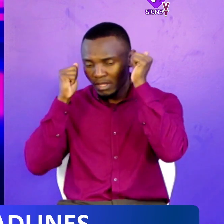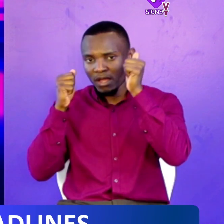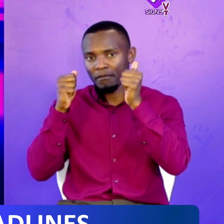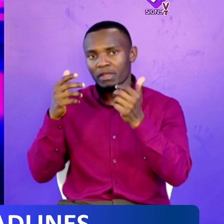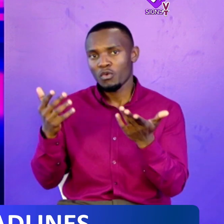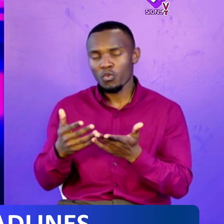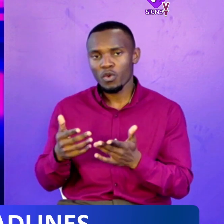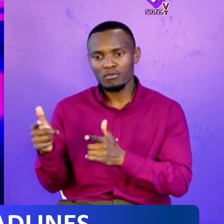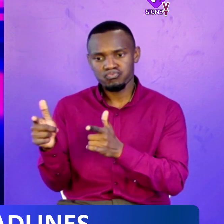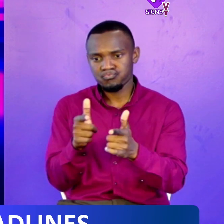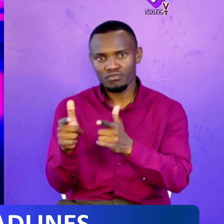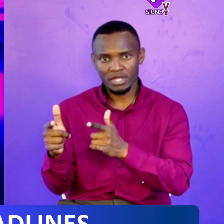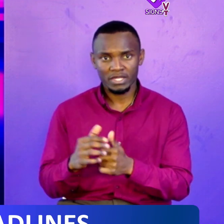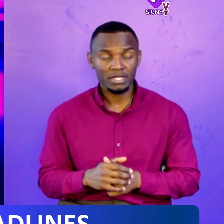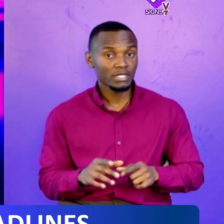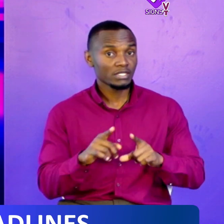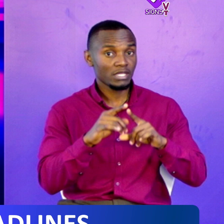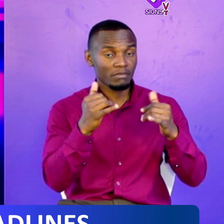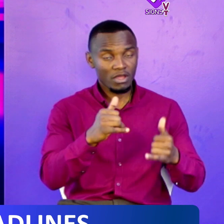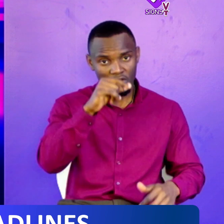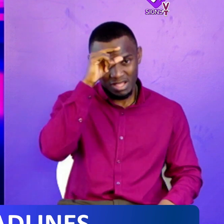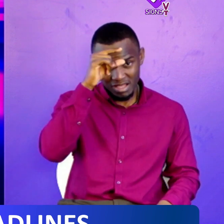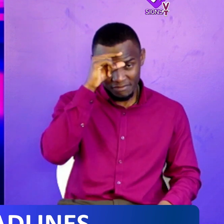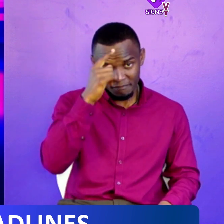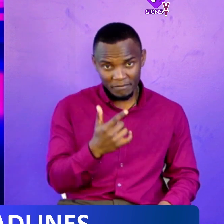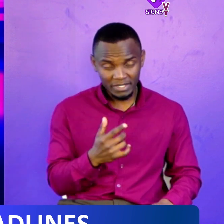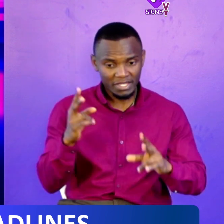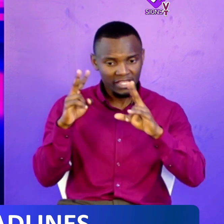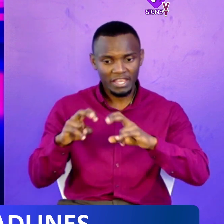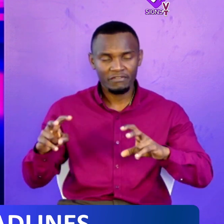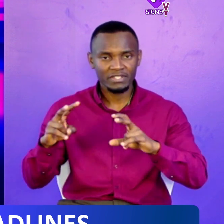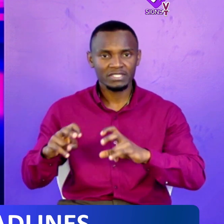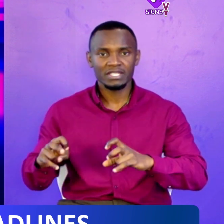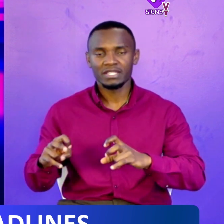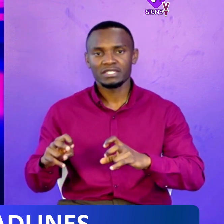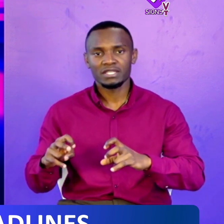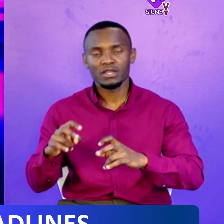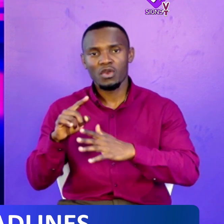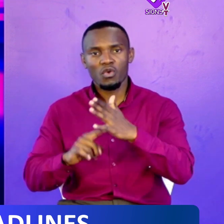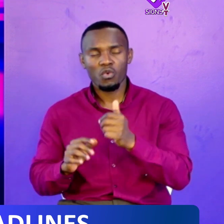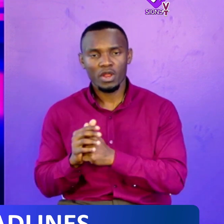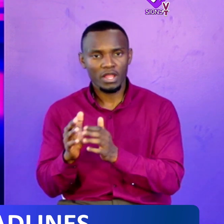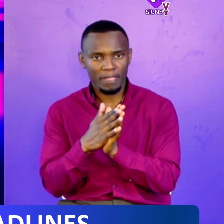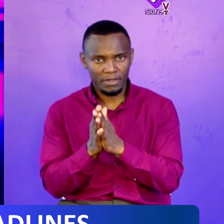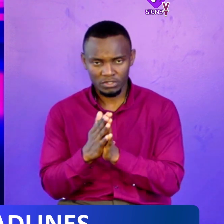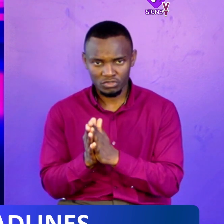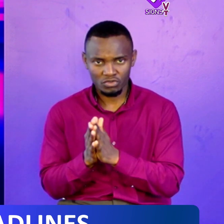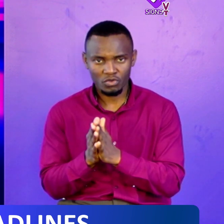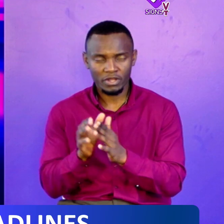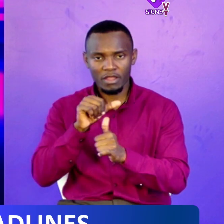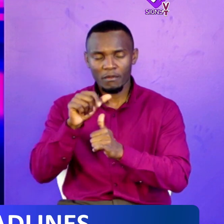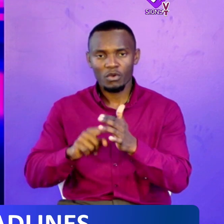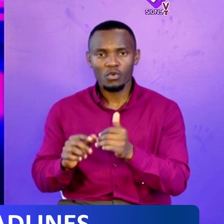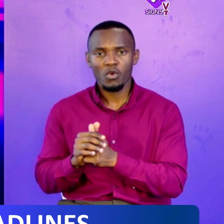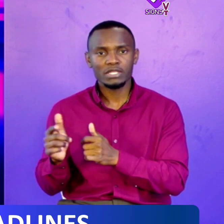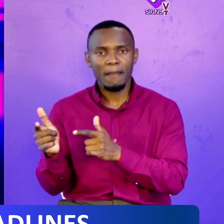that Jubaland forces from Somalia have allegedly crossed into the country following recent reports from Mandera